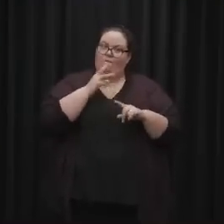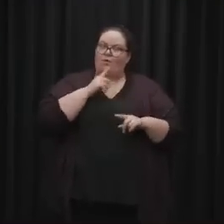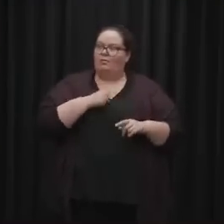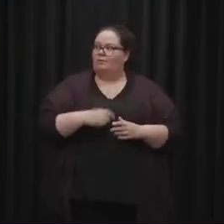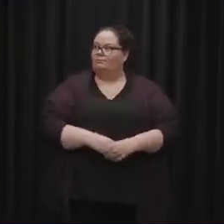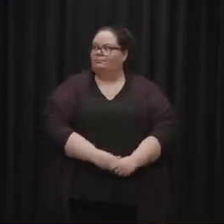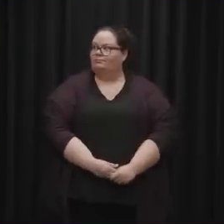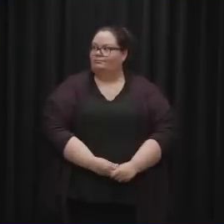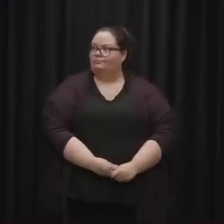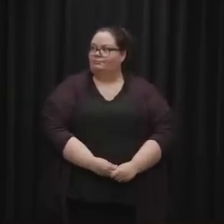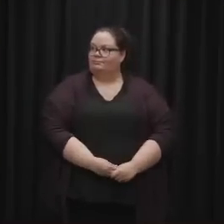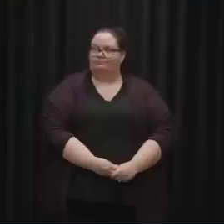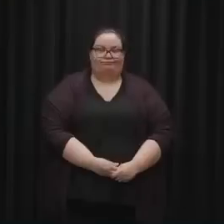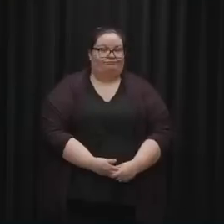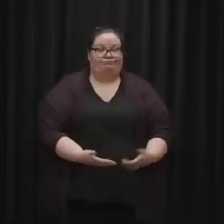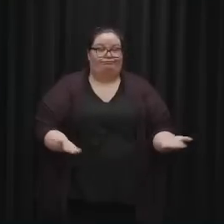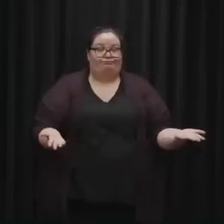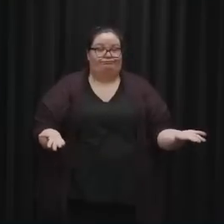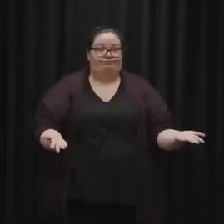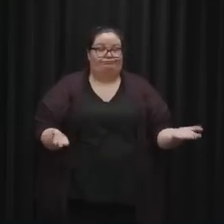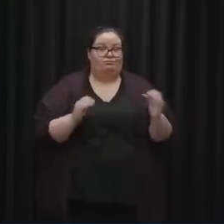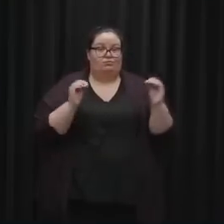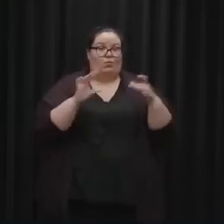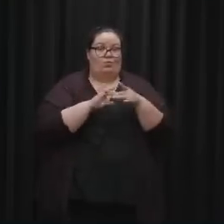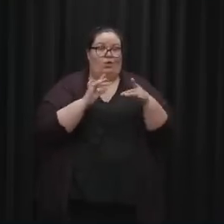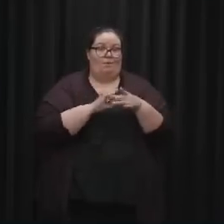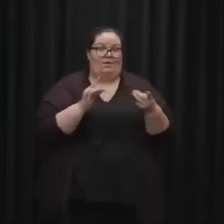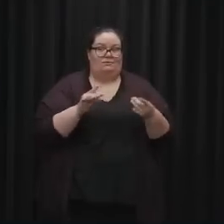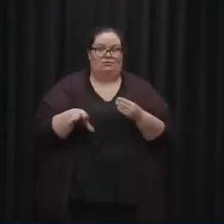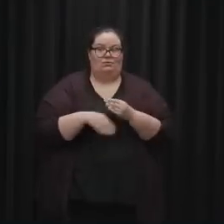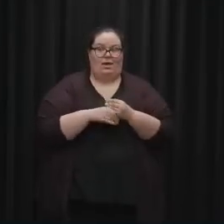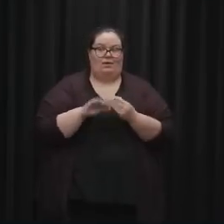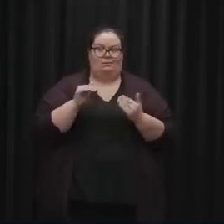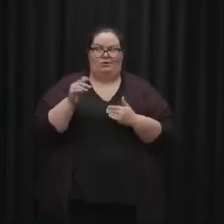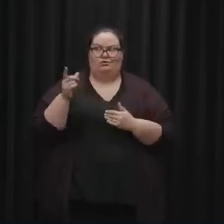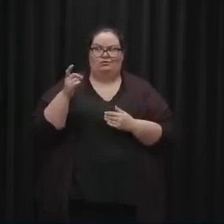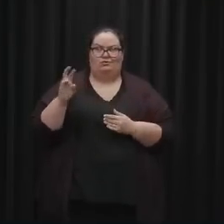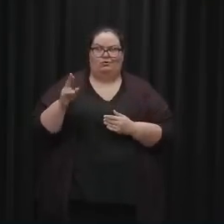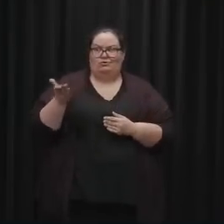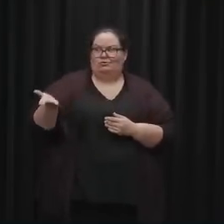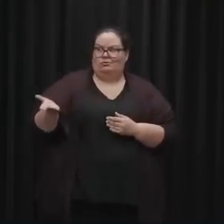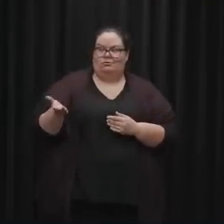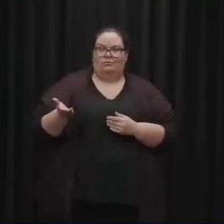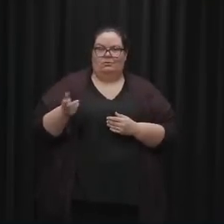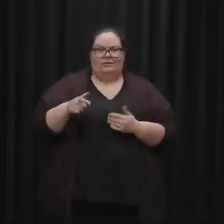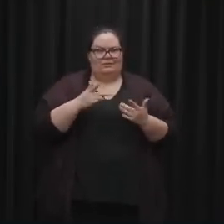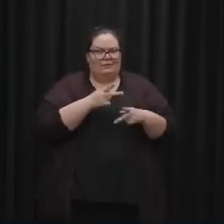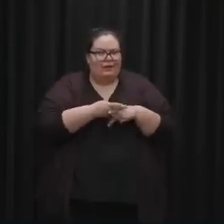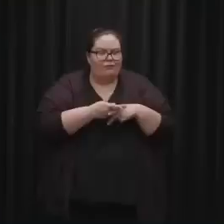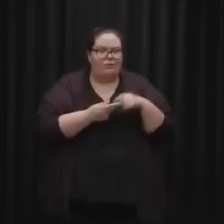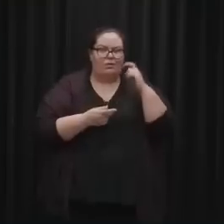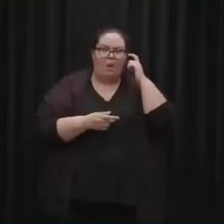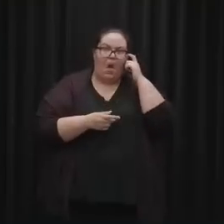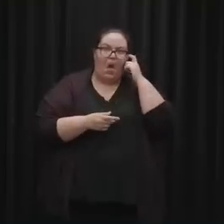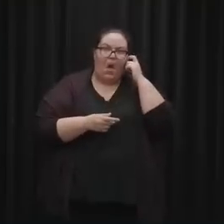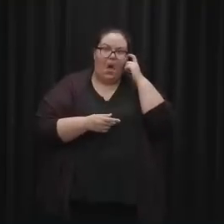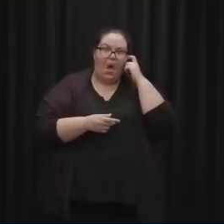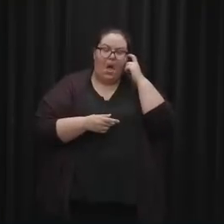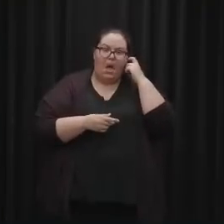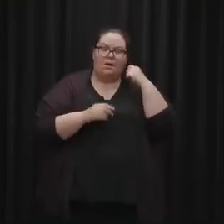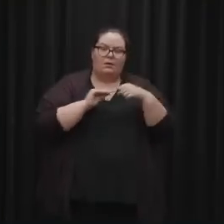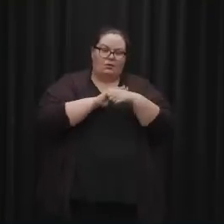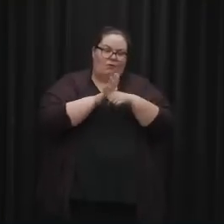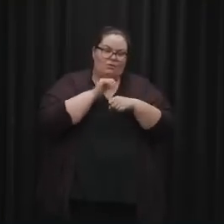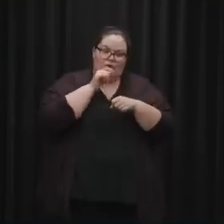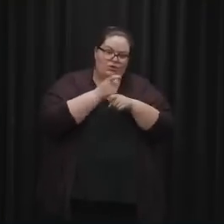Walmart. John, I really don't have anything to add to what Dr. Russell said. I think that we have to be cautious here. The coronavirus is